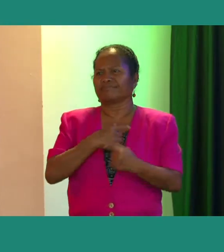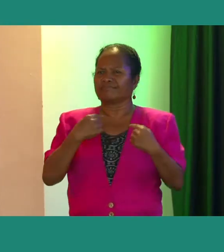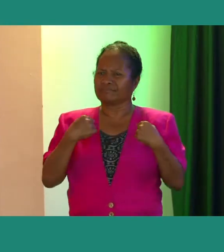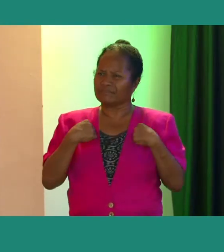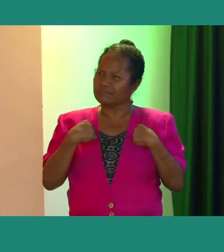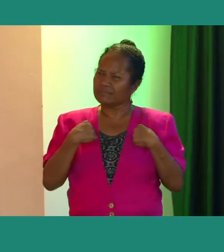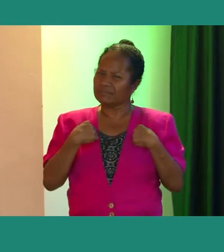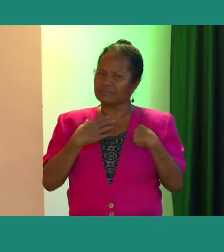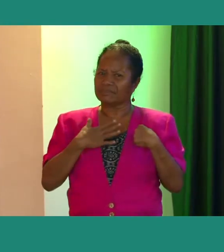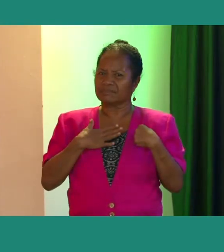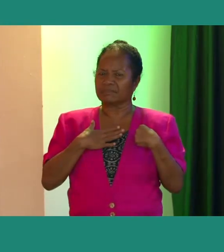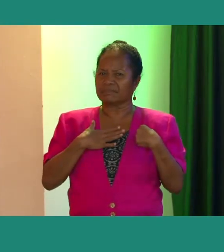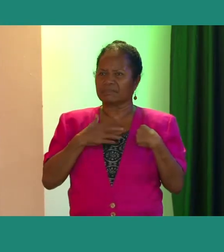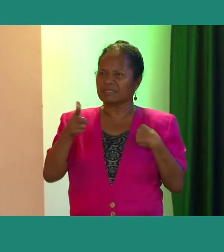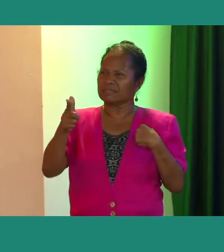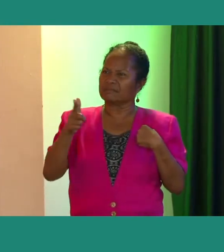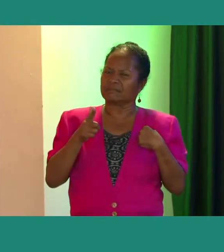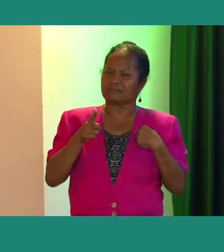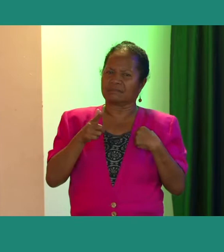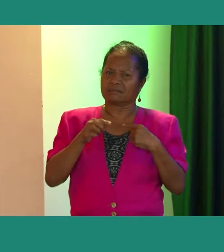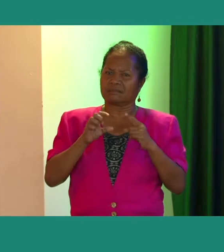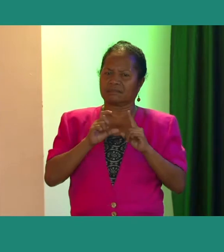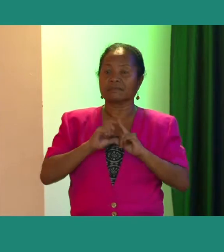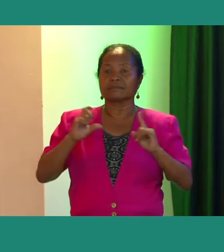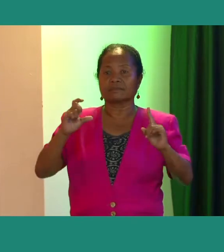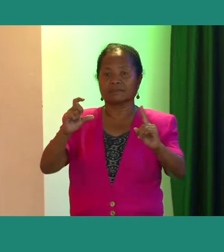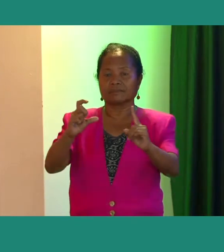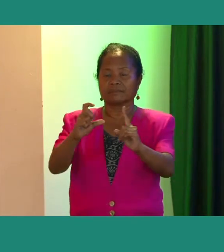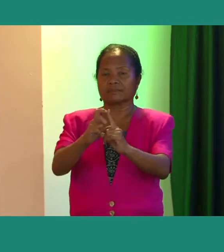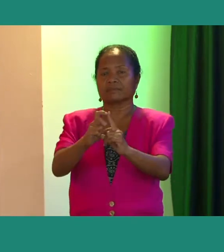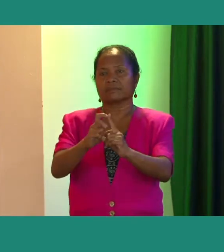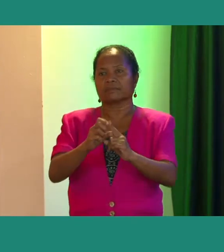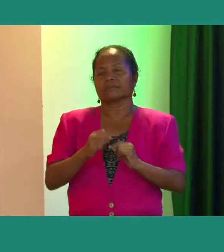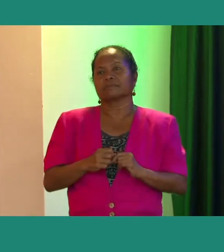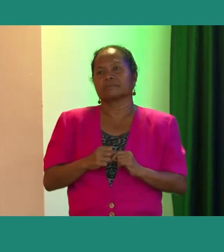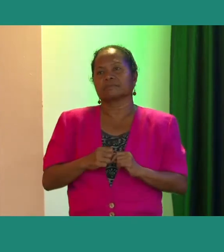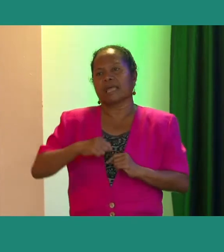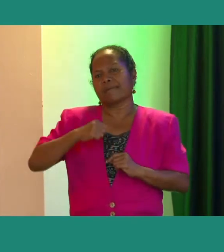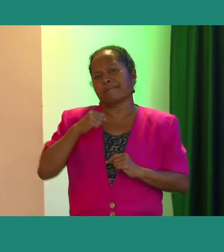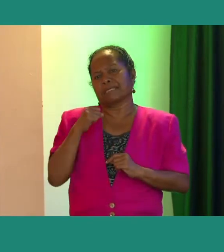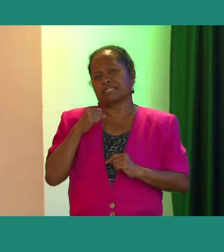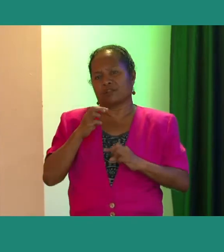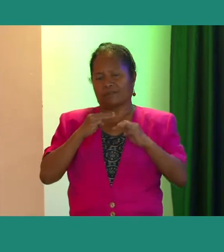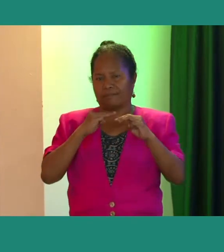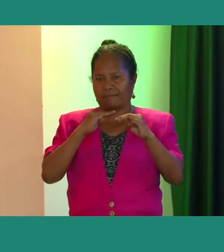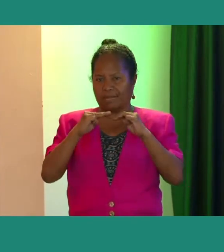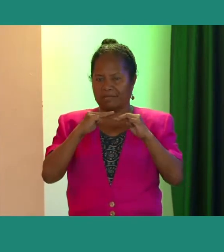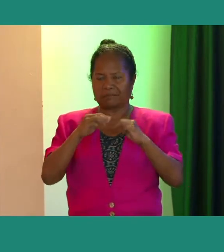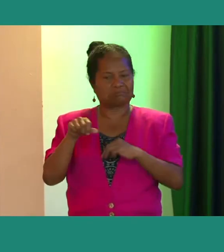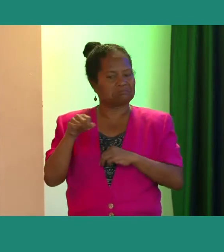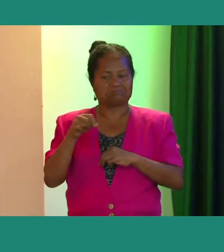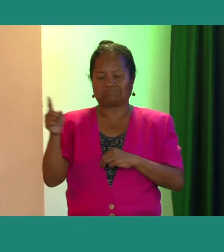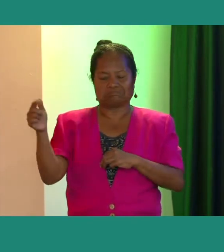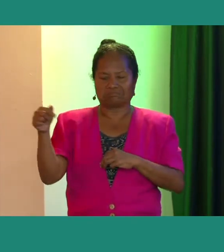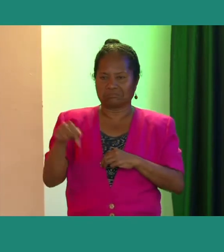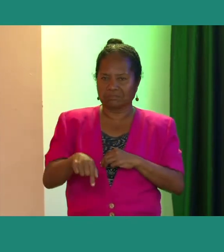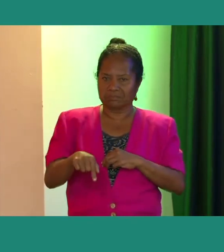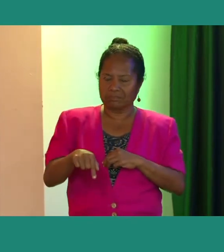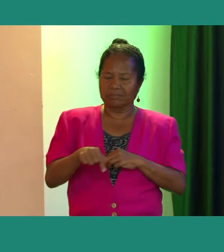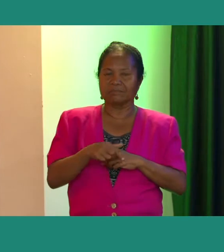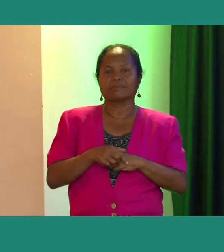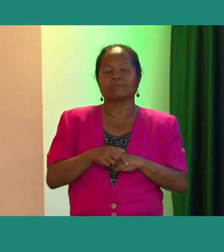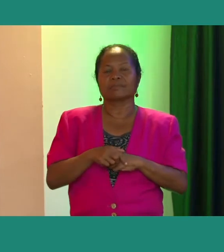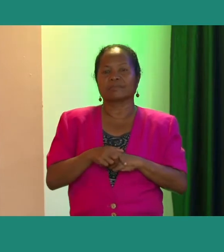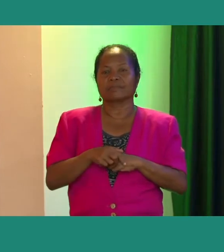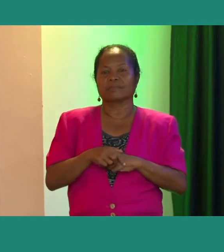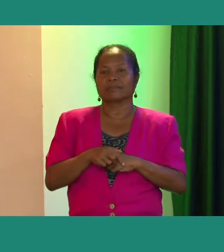Ginis from the Department of Personal Management, but he is not here with us today. So